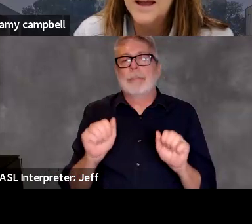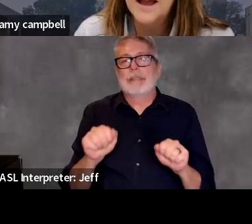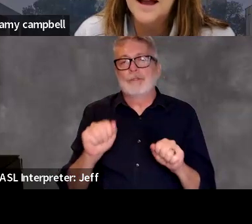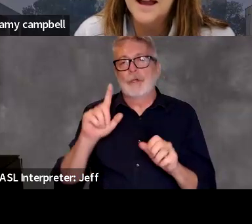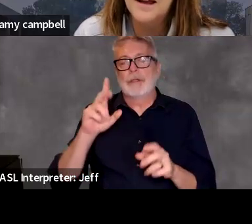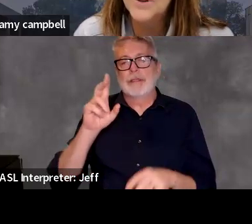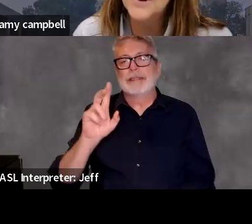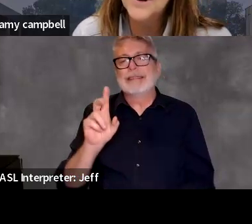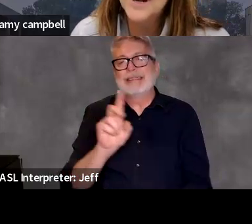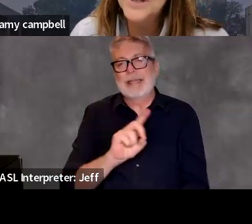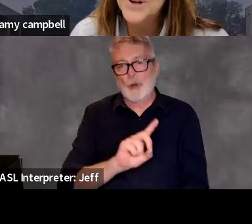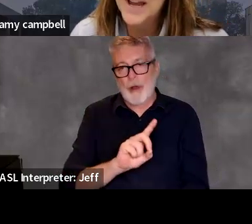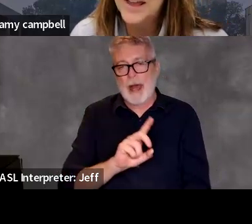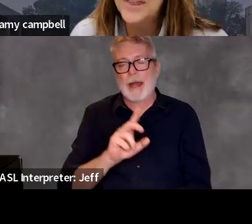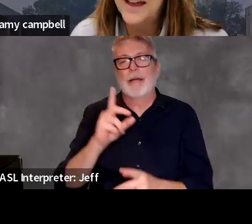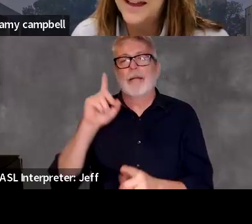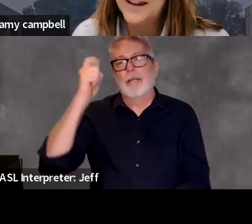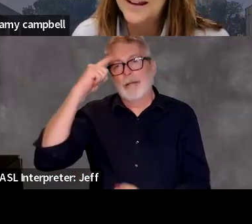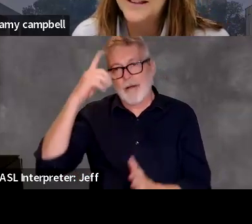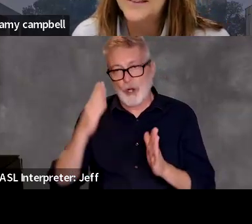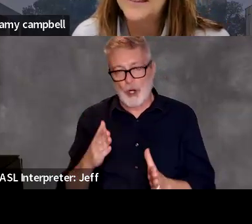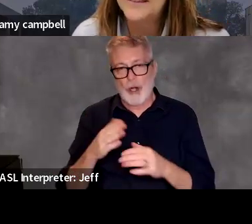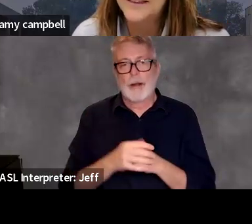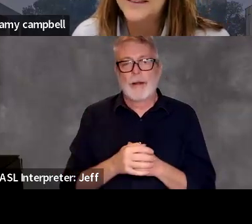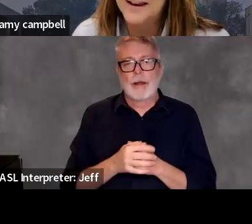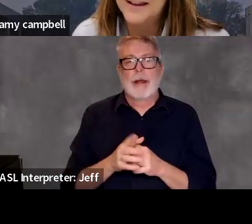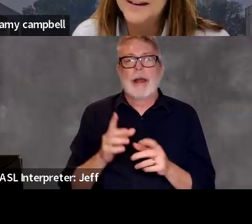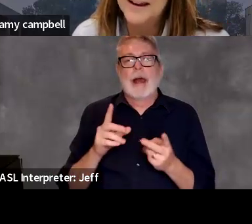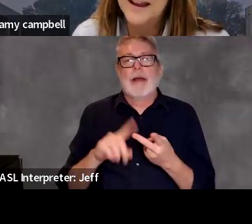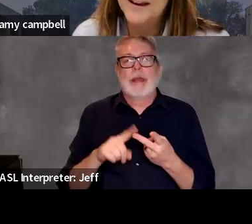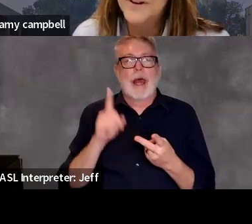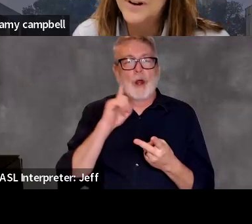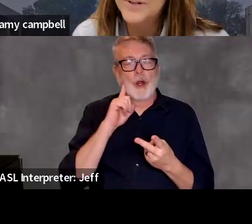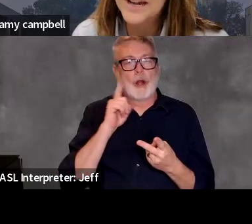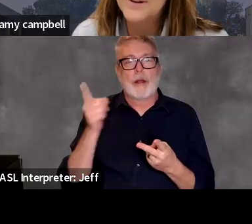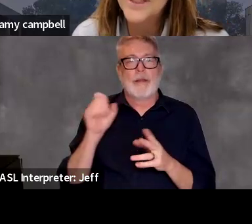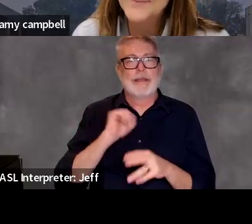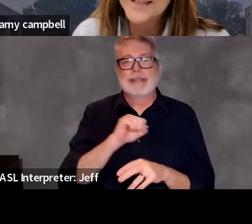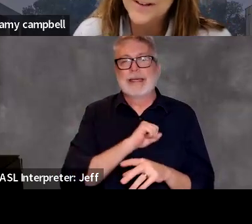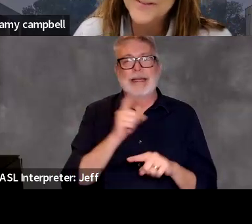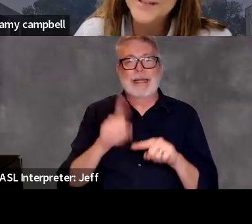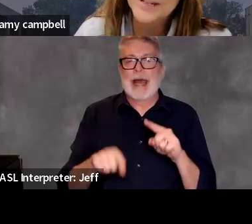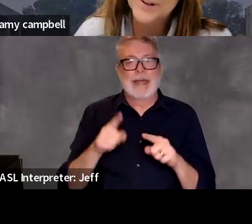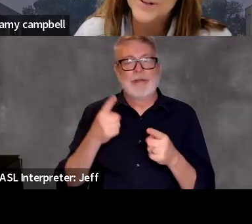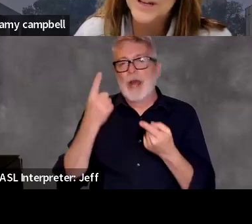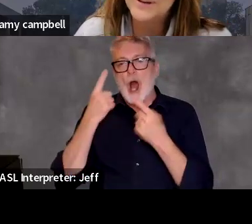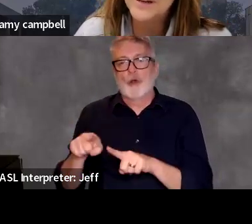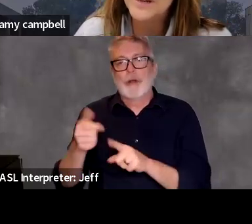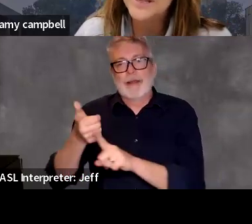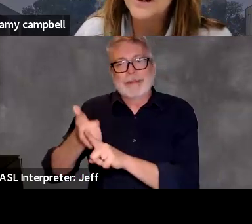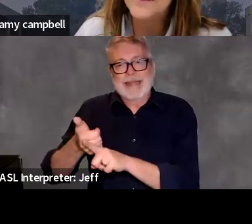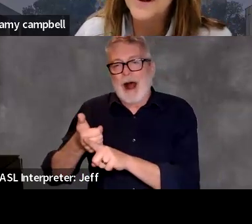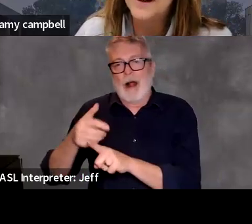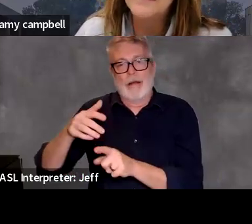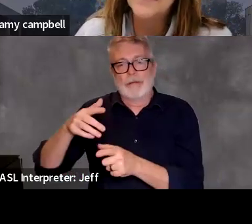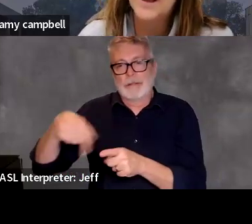governor. I also heard yesterday that it's the Senate can't even negotiate with themselves internally